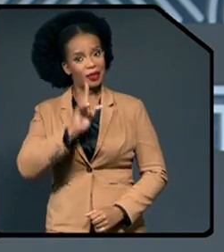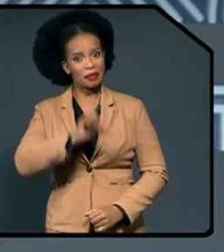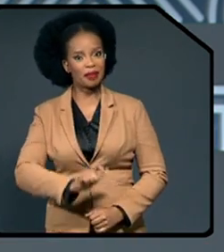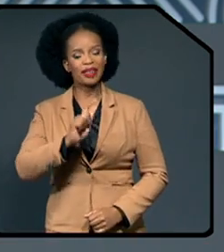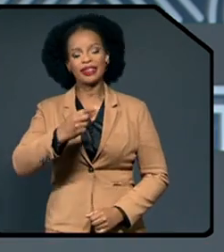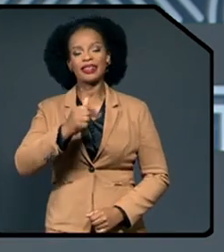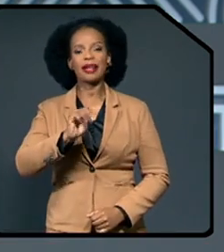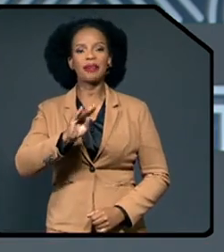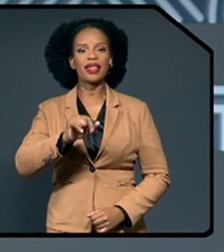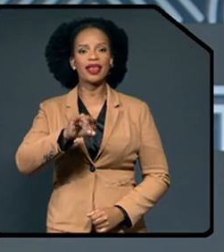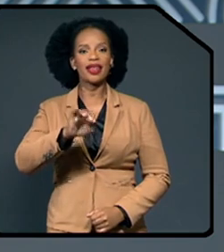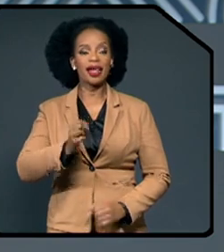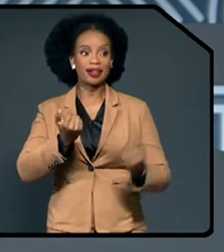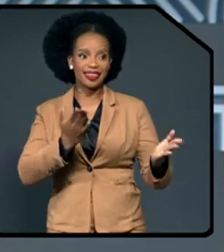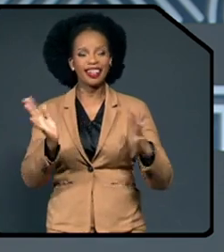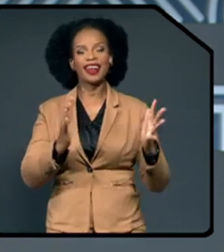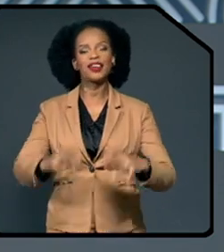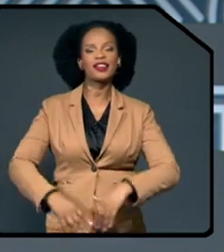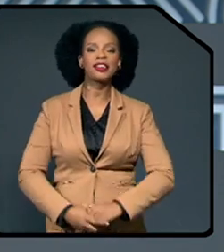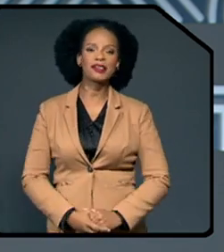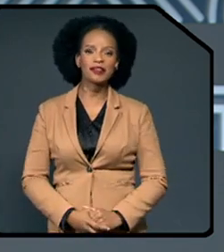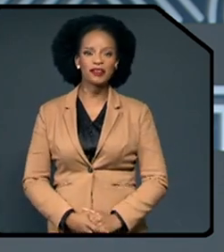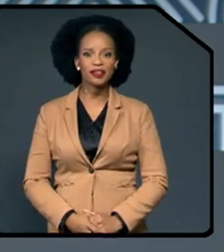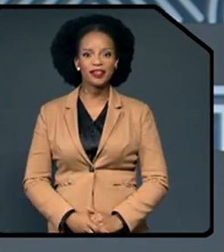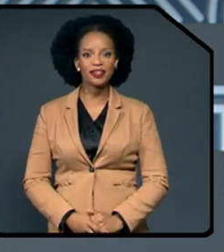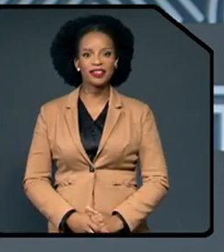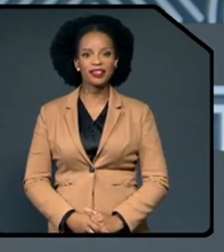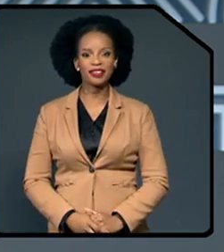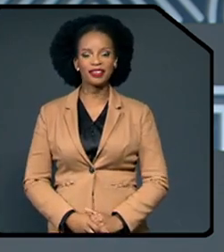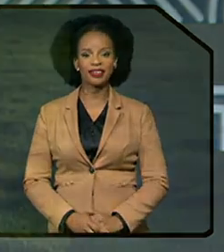ndinguThabile uMamthembu wakwamakhaphela nantsi imozulu.